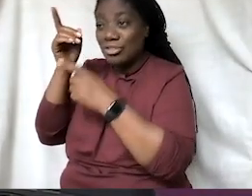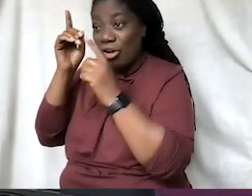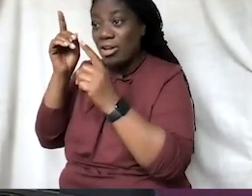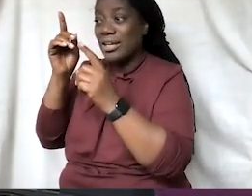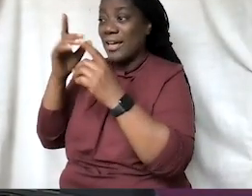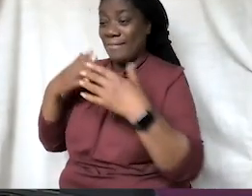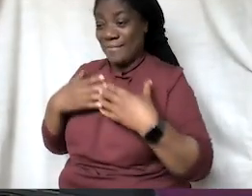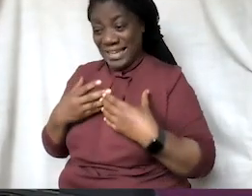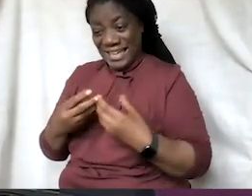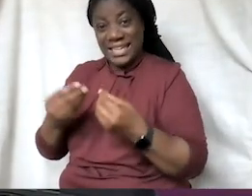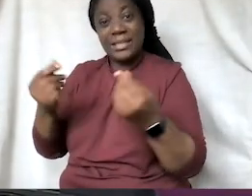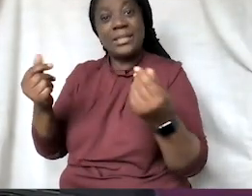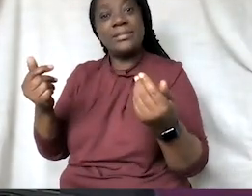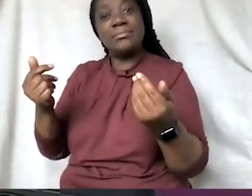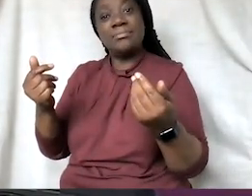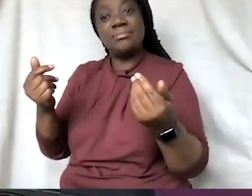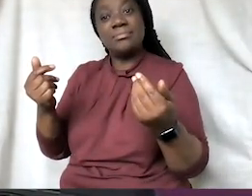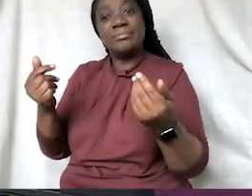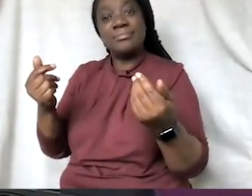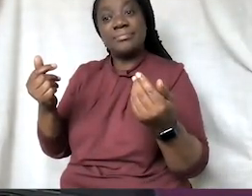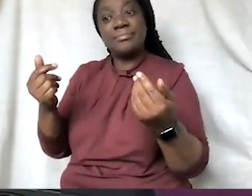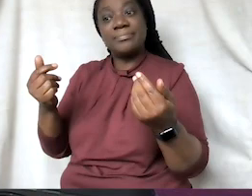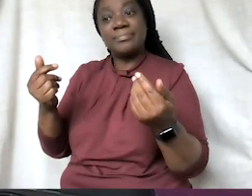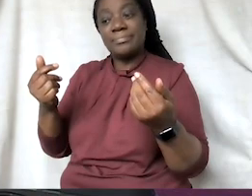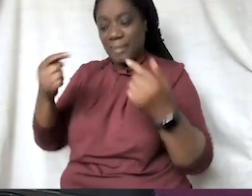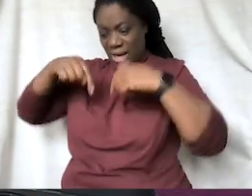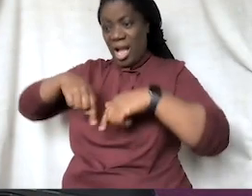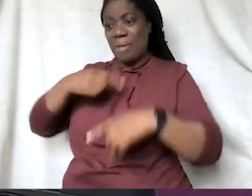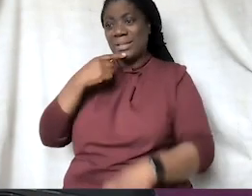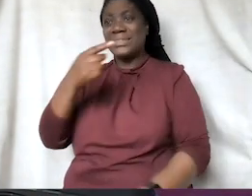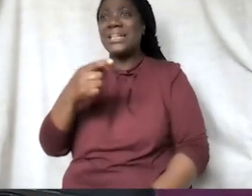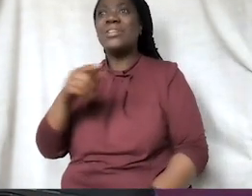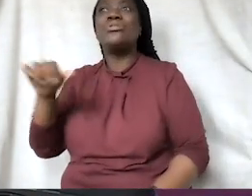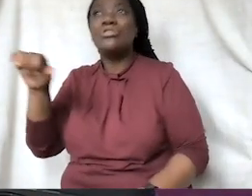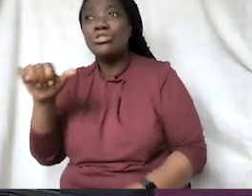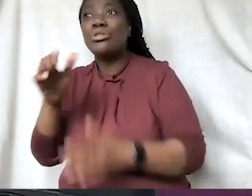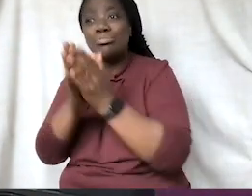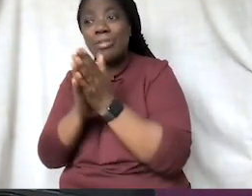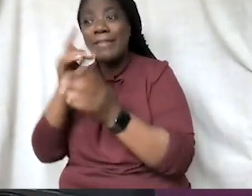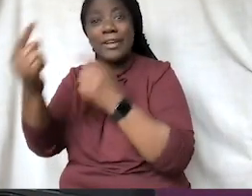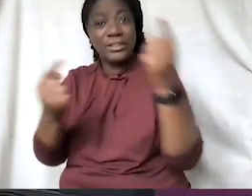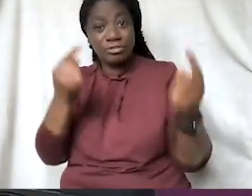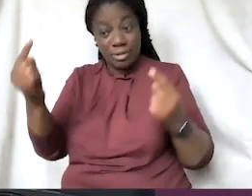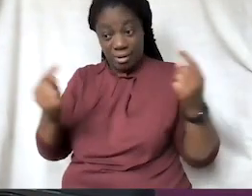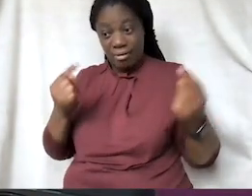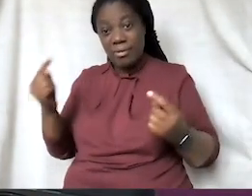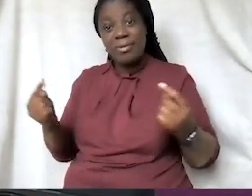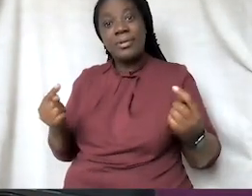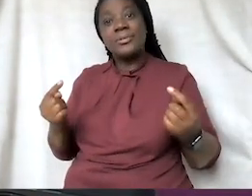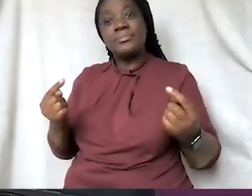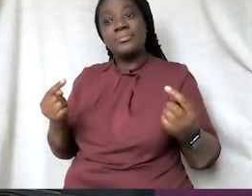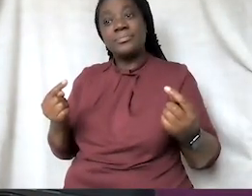brethren, I've come by to tell somebody that we should pray for each other. We should